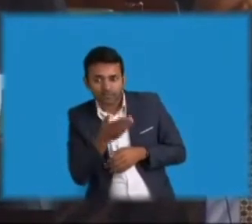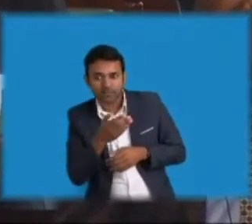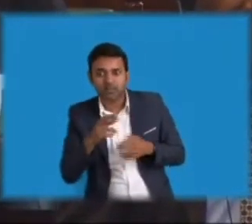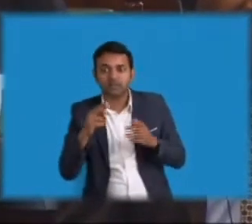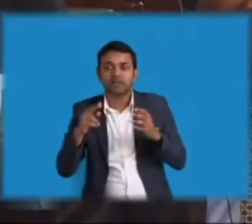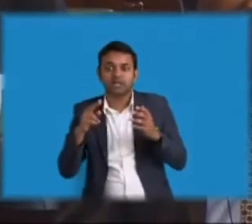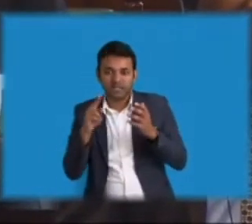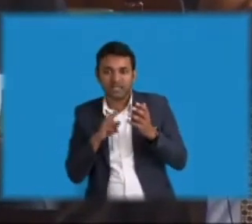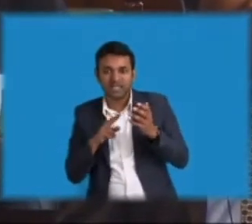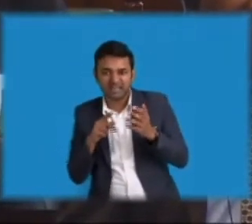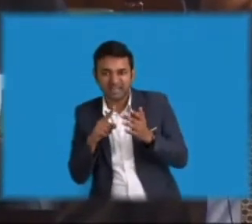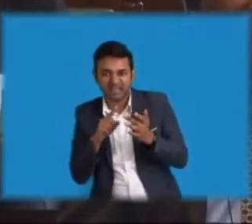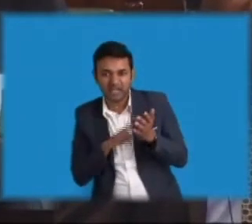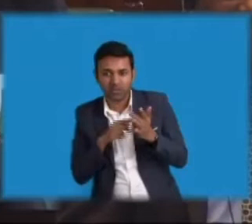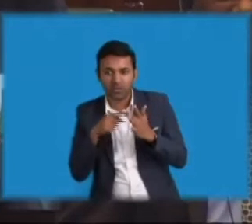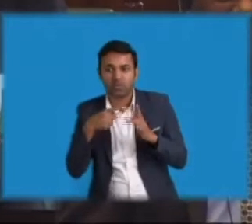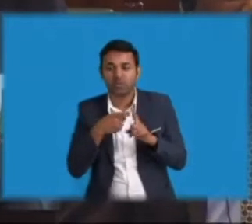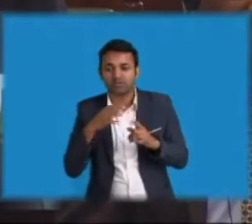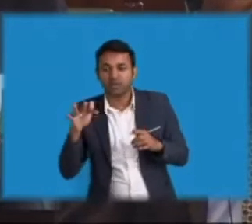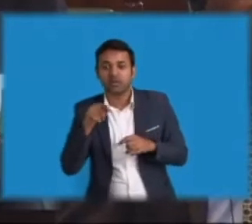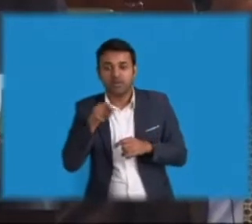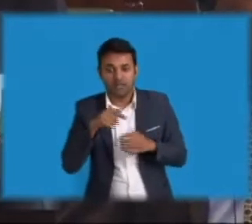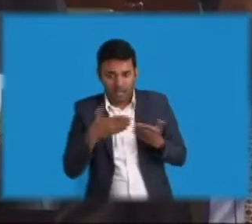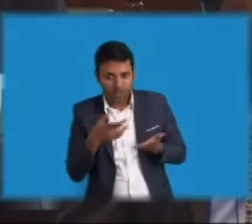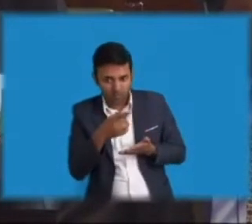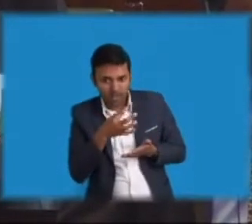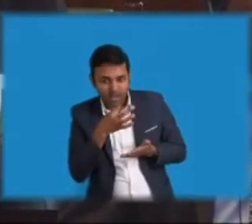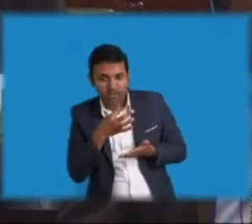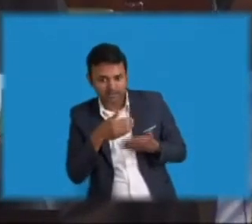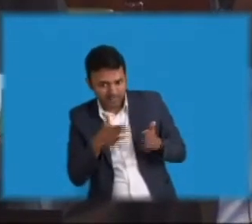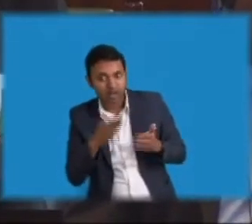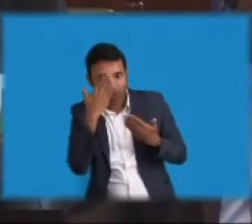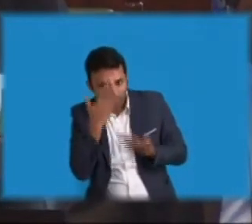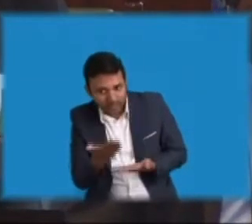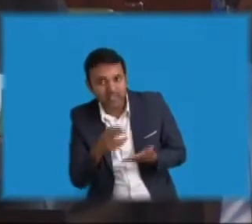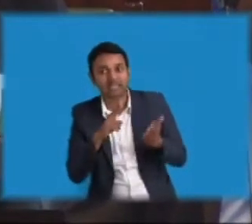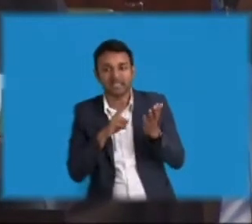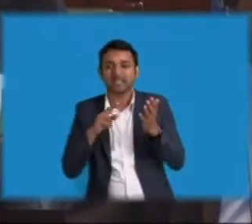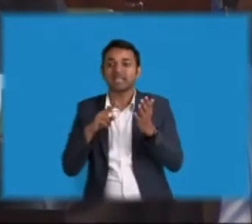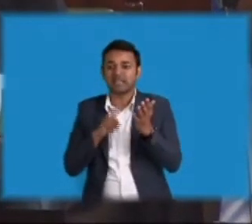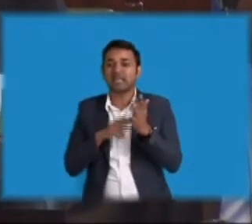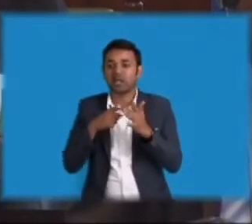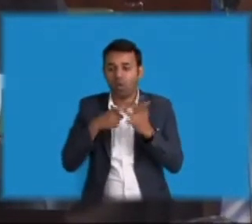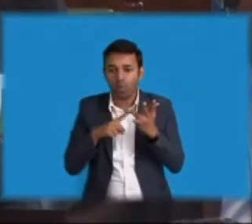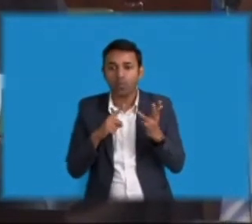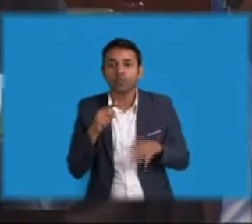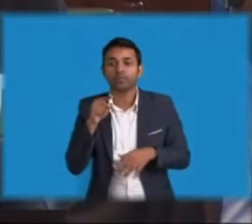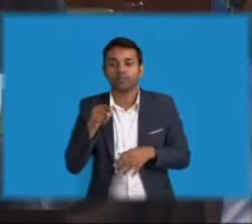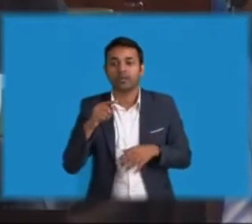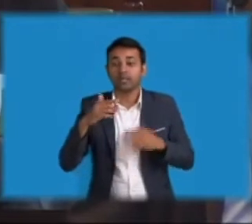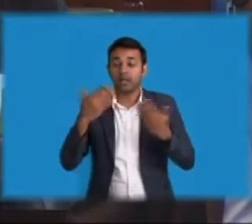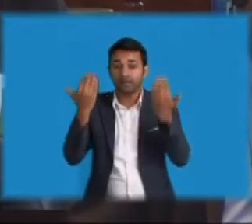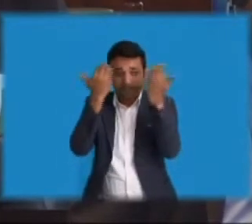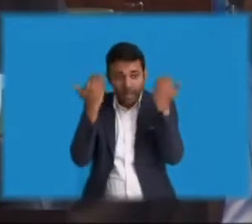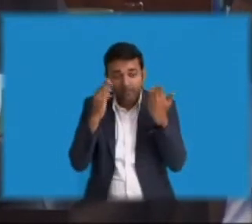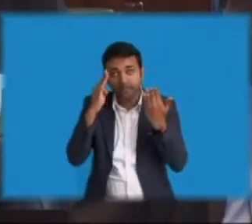will start or not. So it has started, Honorable Nico. Madam Speaker, in this roundup of achievements and